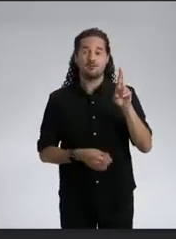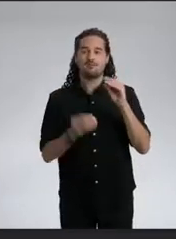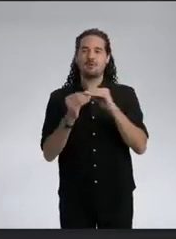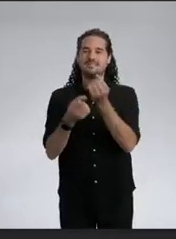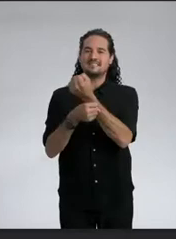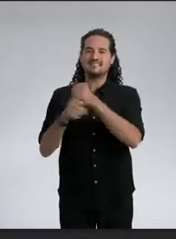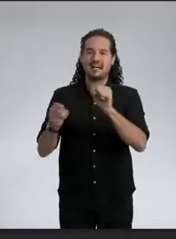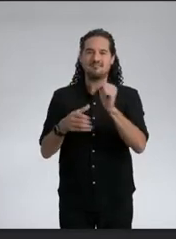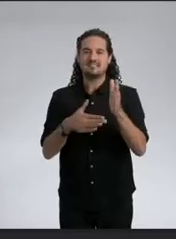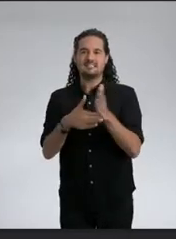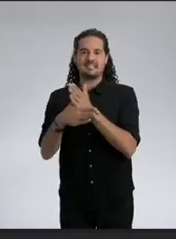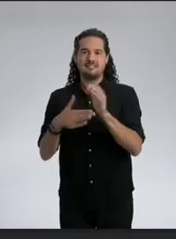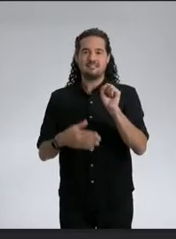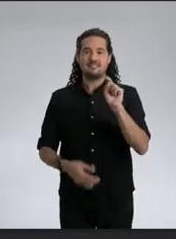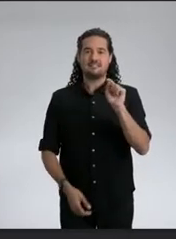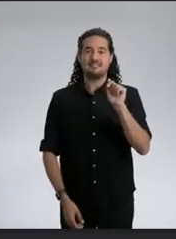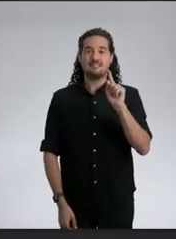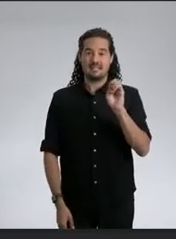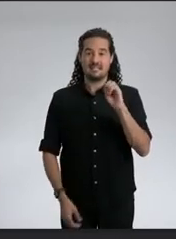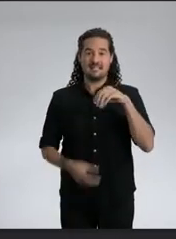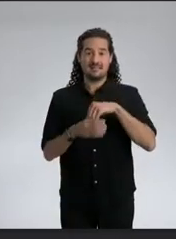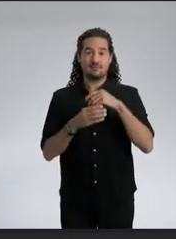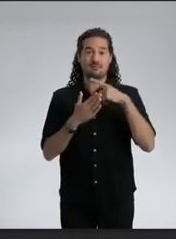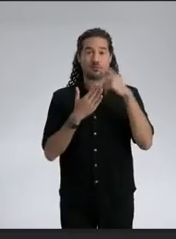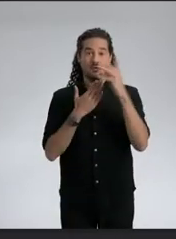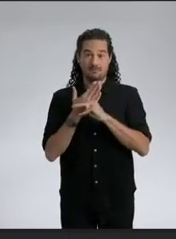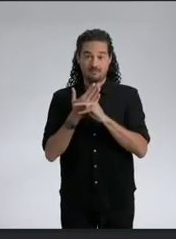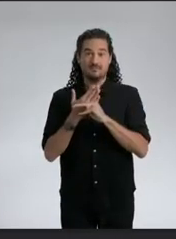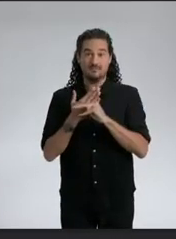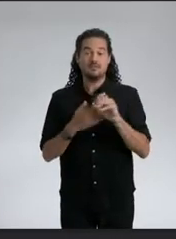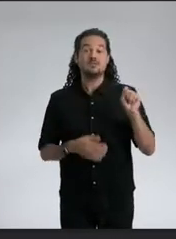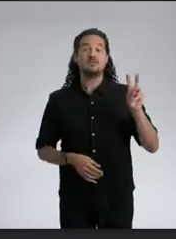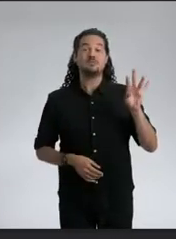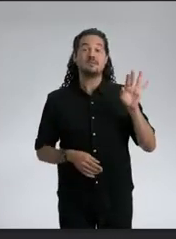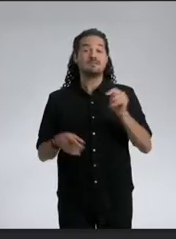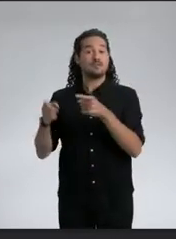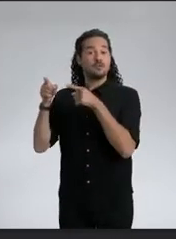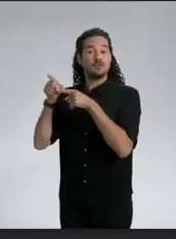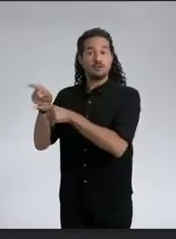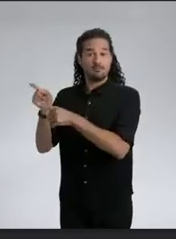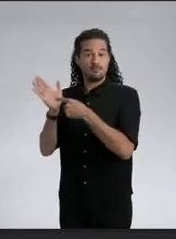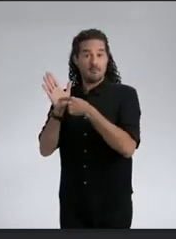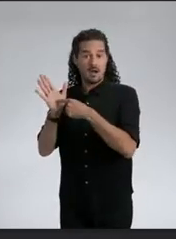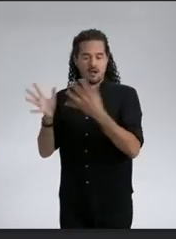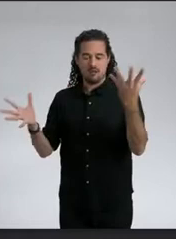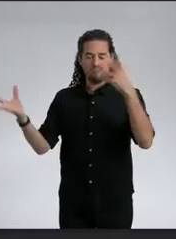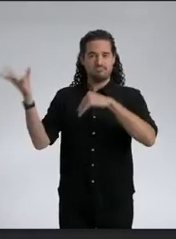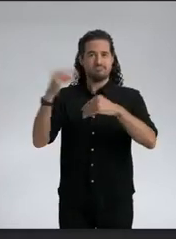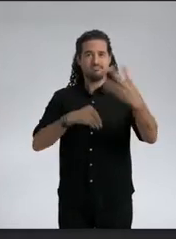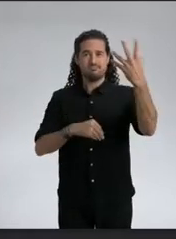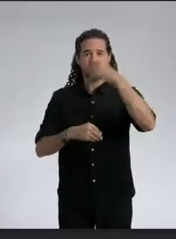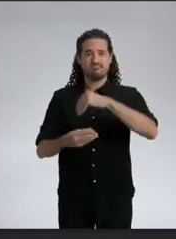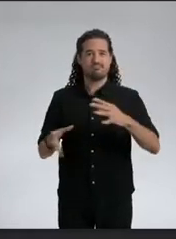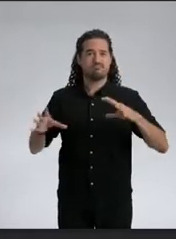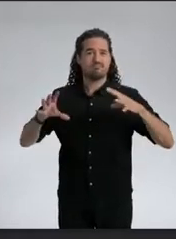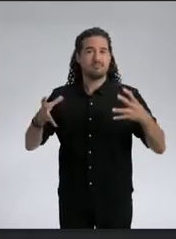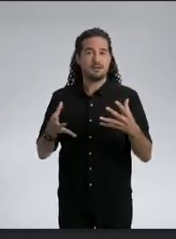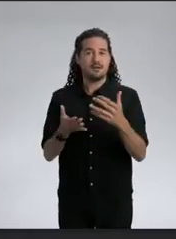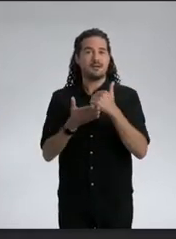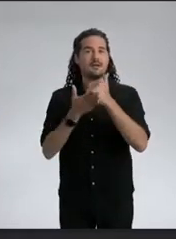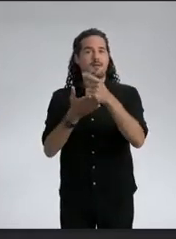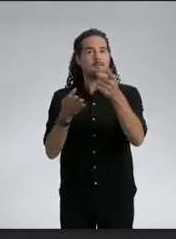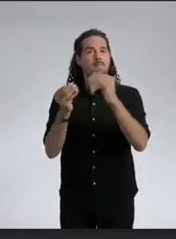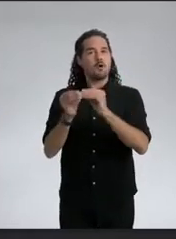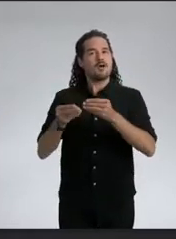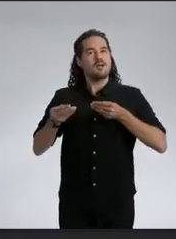a concurrent program. The Swift concurrency model brings together these fundamental pieces to make you more efficient, give you